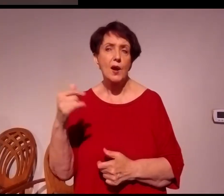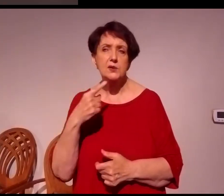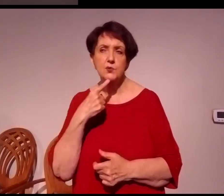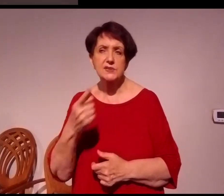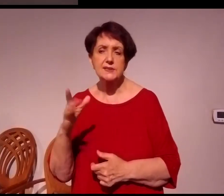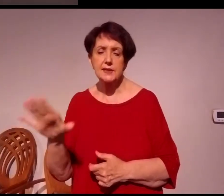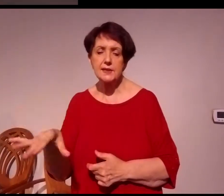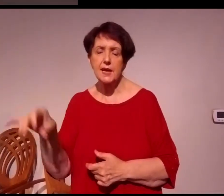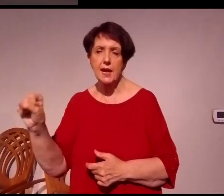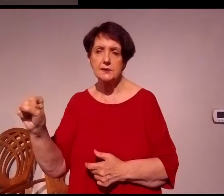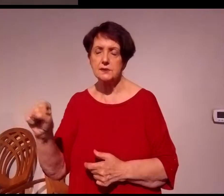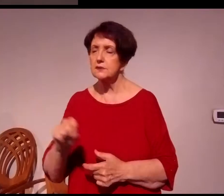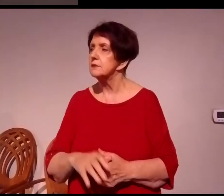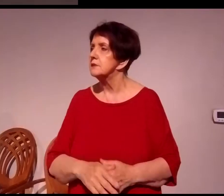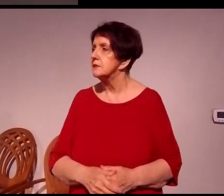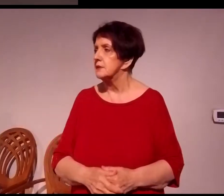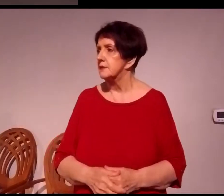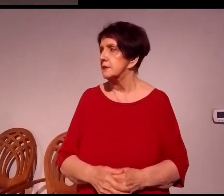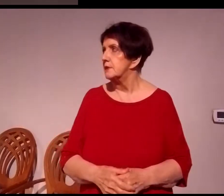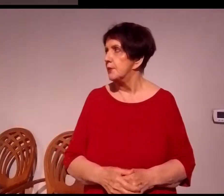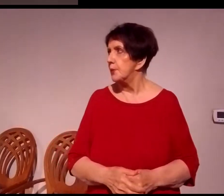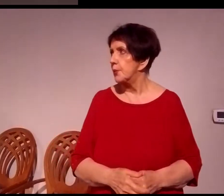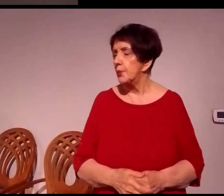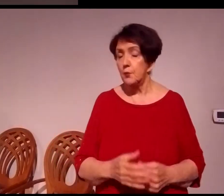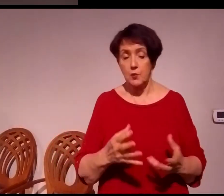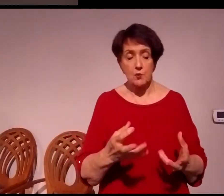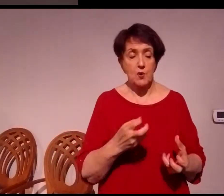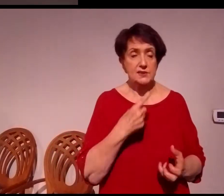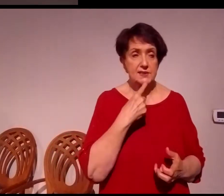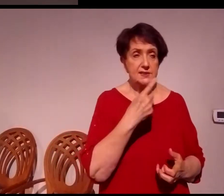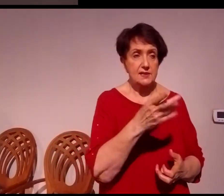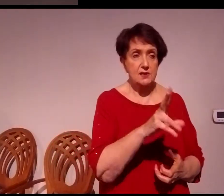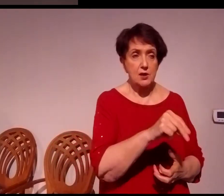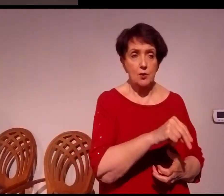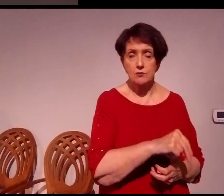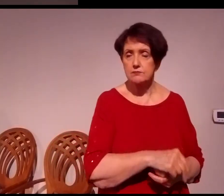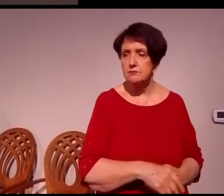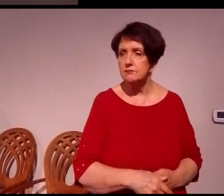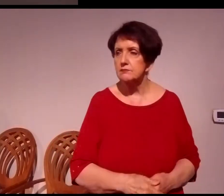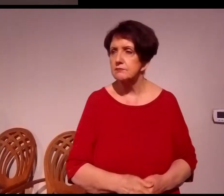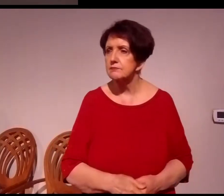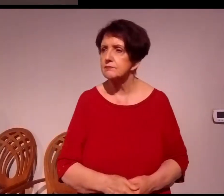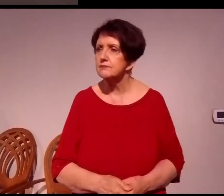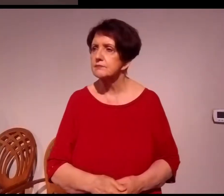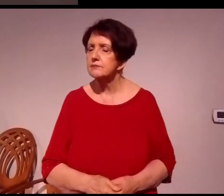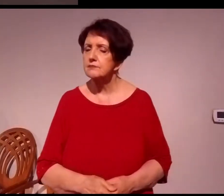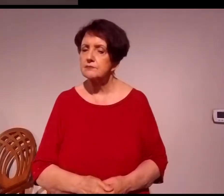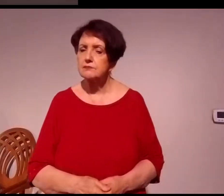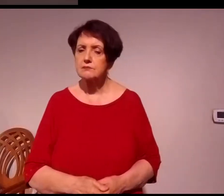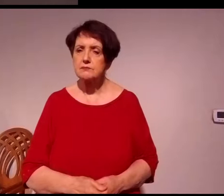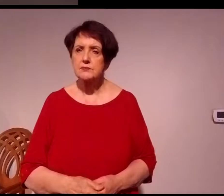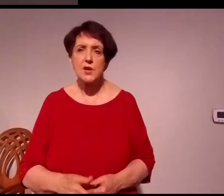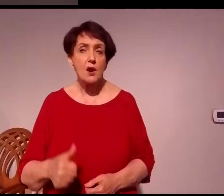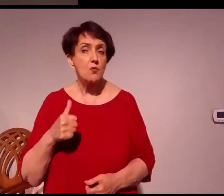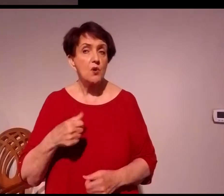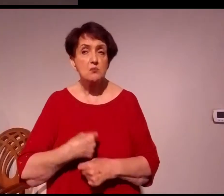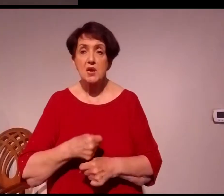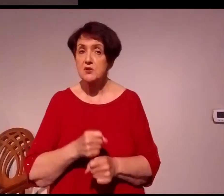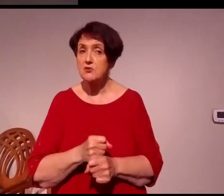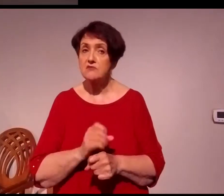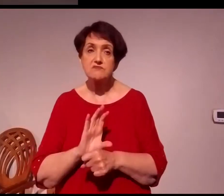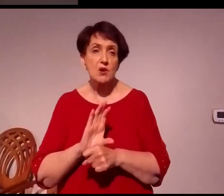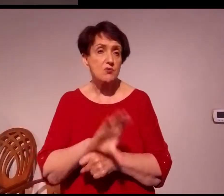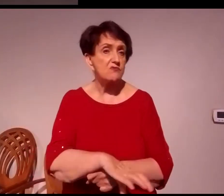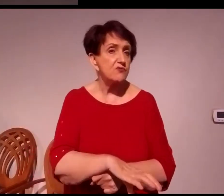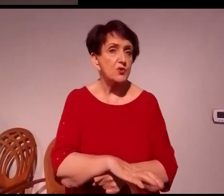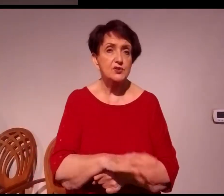say yes when we want to say no? I will not make you raise your hand to